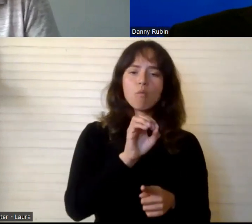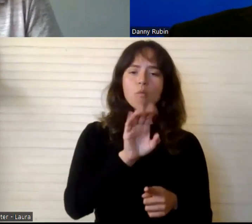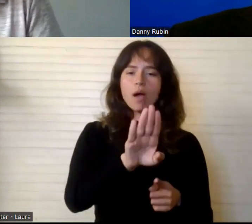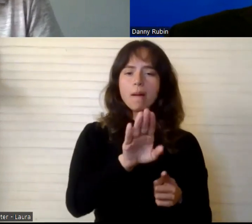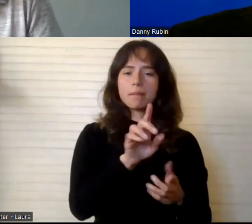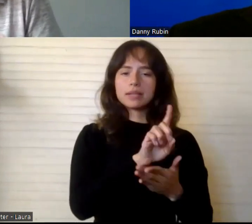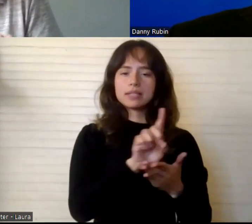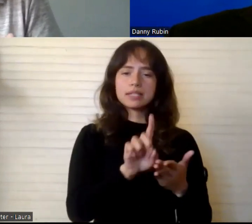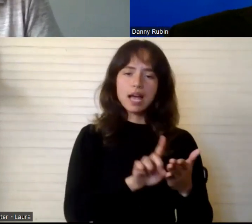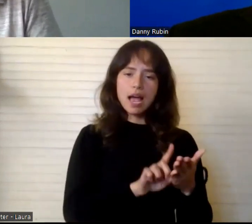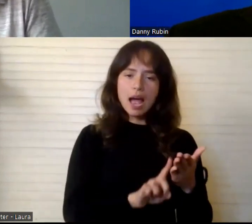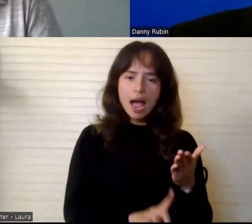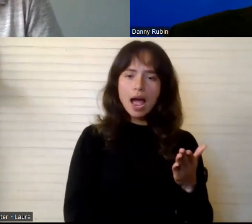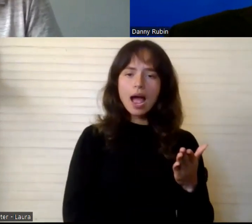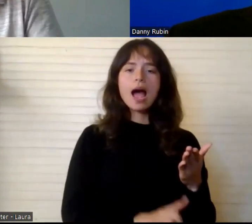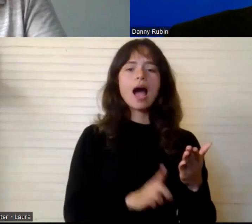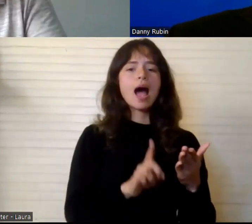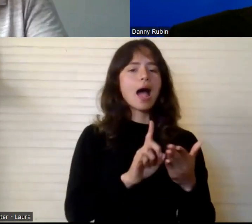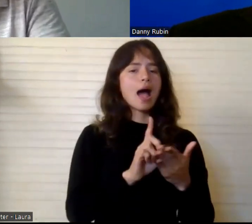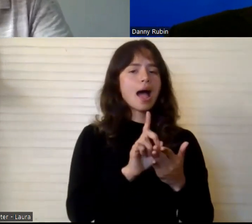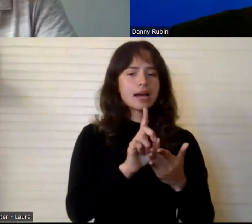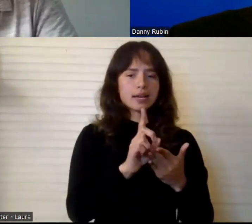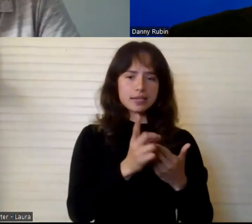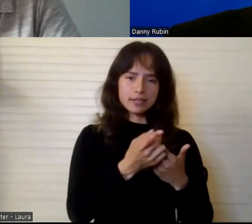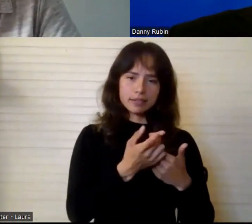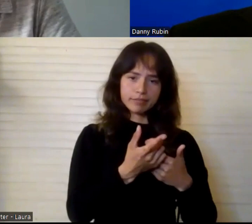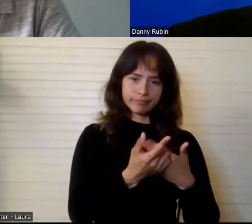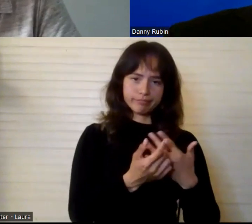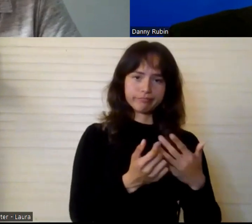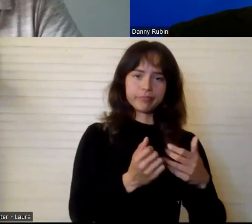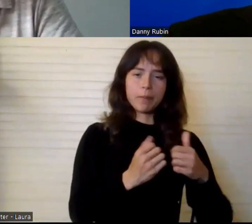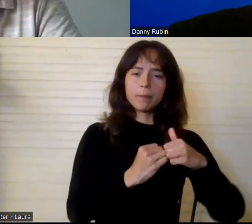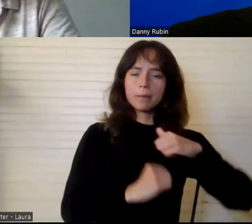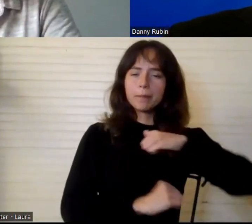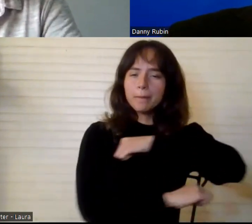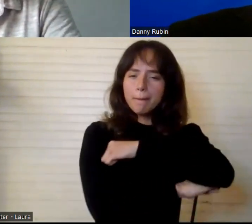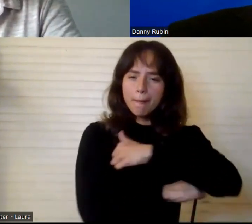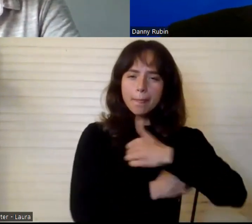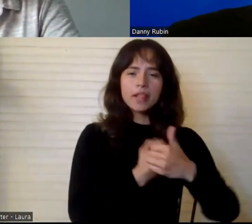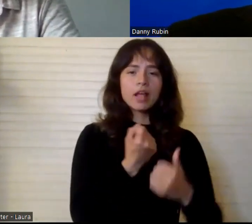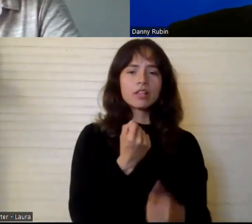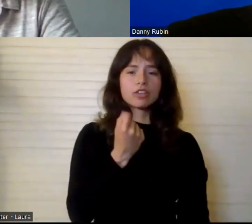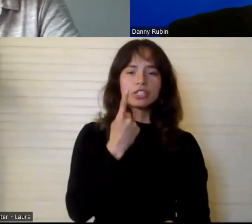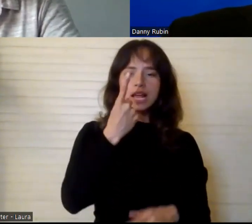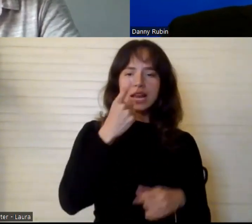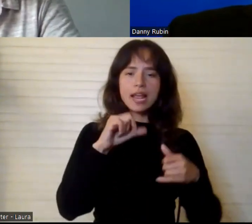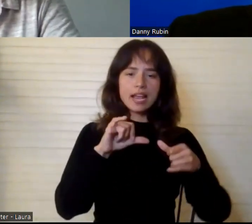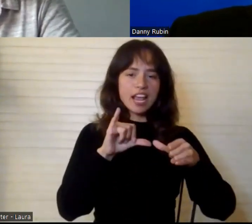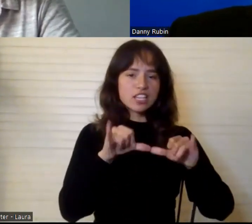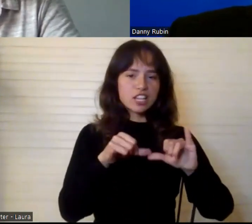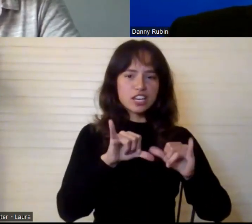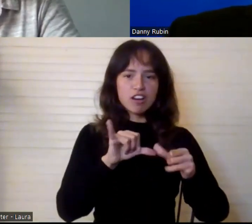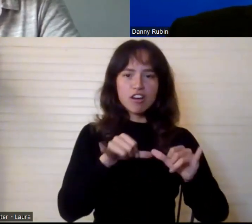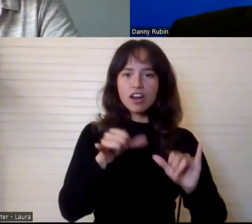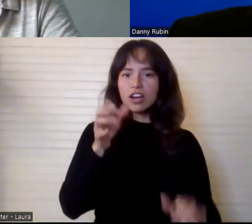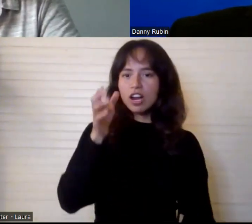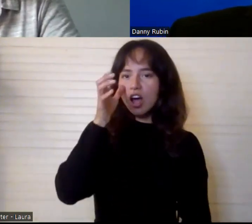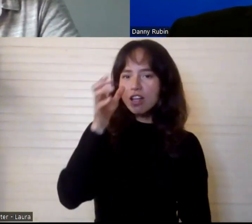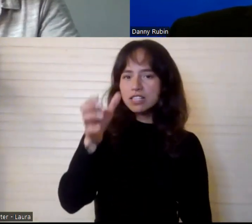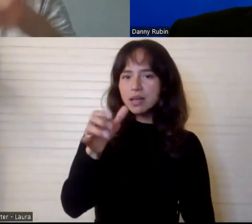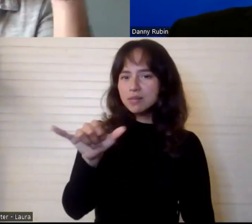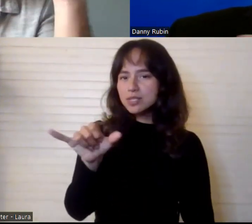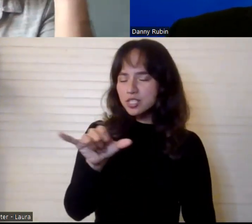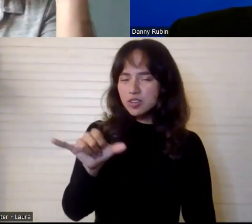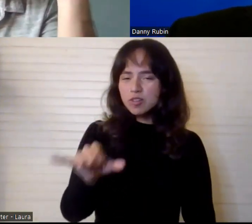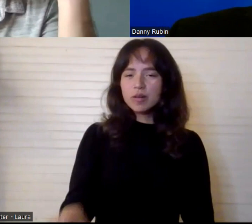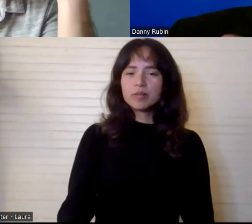databases, algorithms, and other sort of software engineering concepts. Okay, that was great. And I see now that